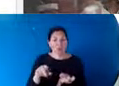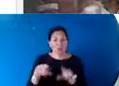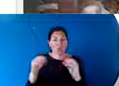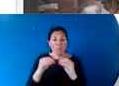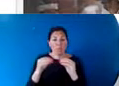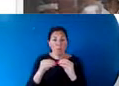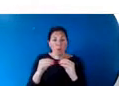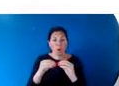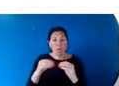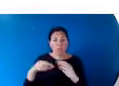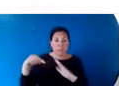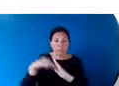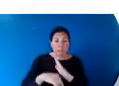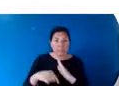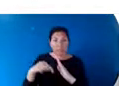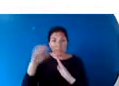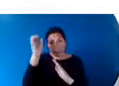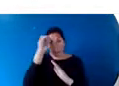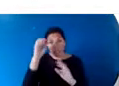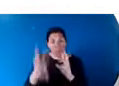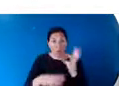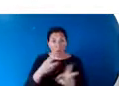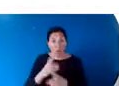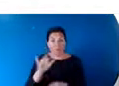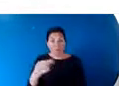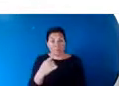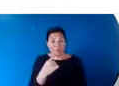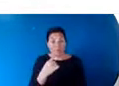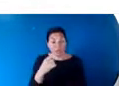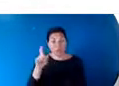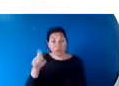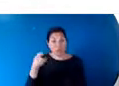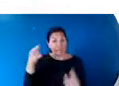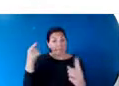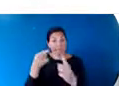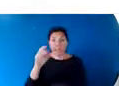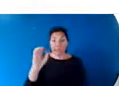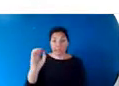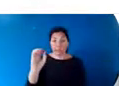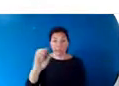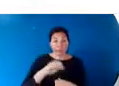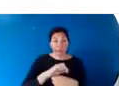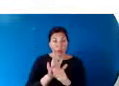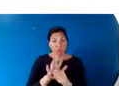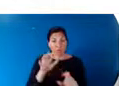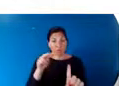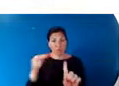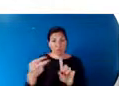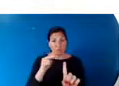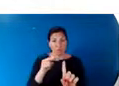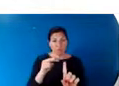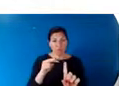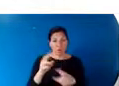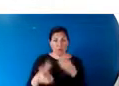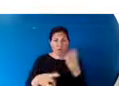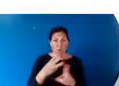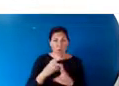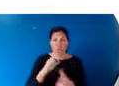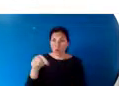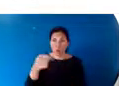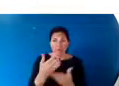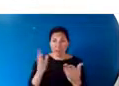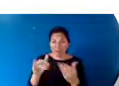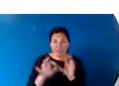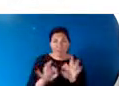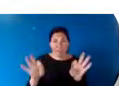particular view of the world, including, for example, the world that says we should actually be aiming for zero COVID. That's view of the world that says that the only thing that matters is COVID. And of course, it's easy